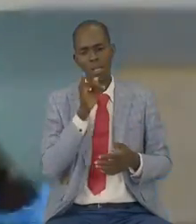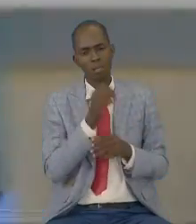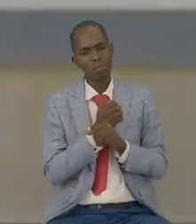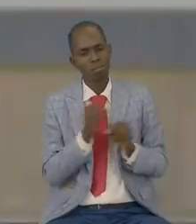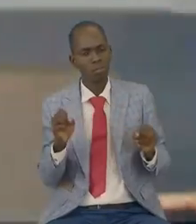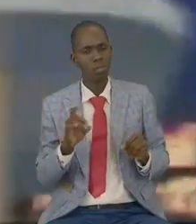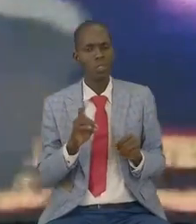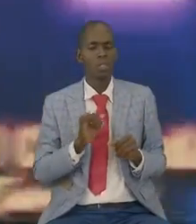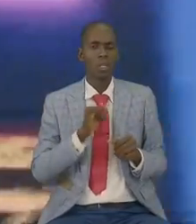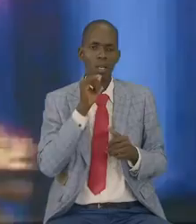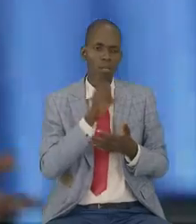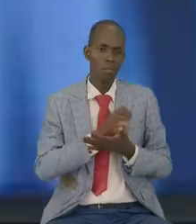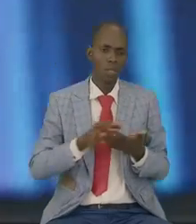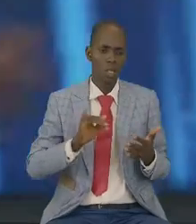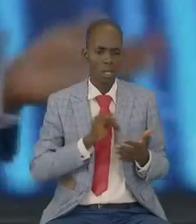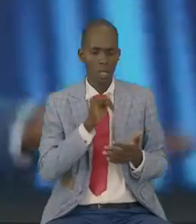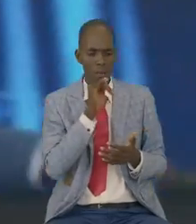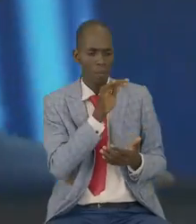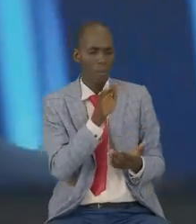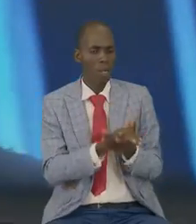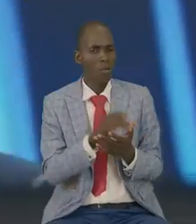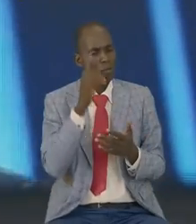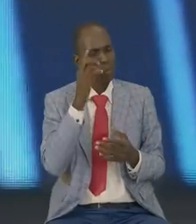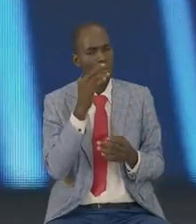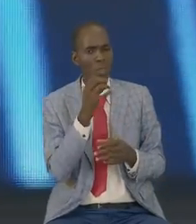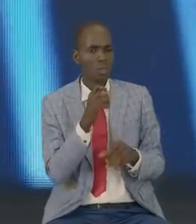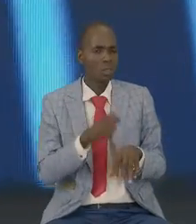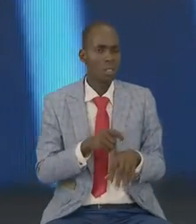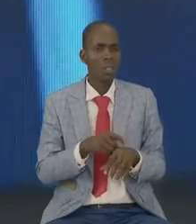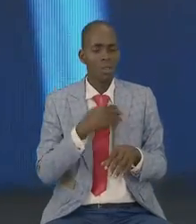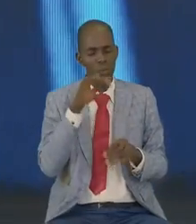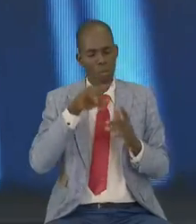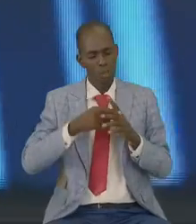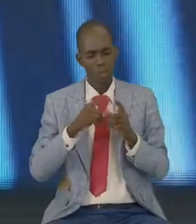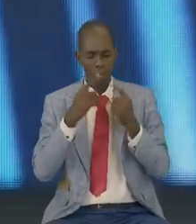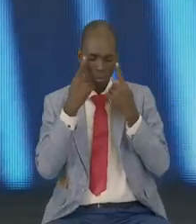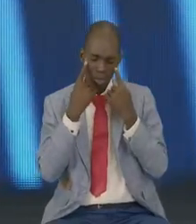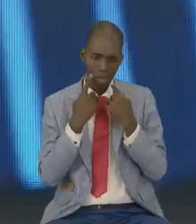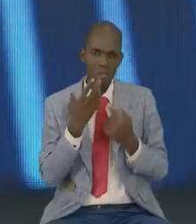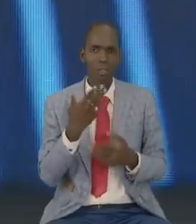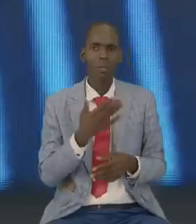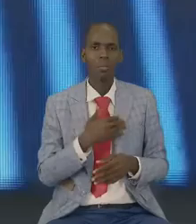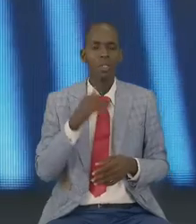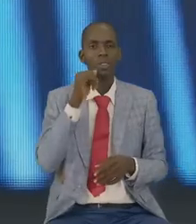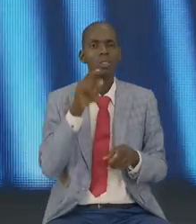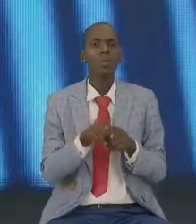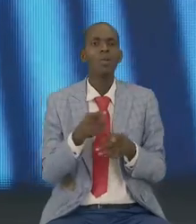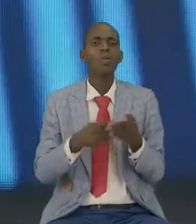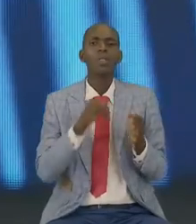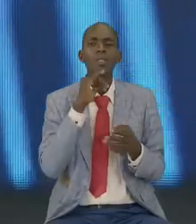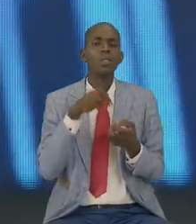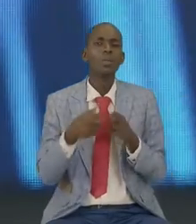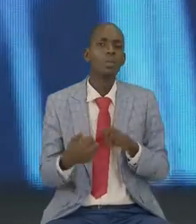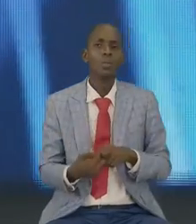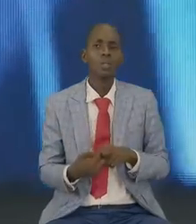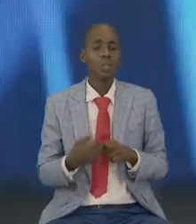know, I've been married now for this, and then she begins to cry there. My sister was the problem. Look at Anna.